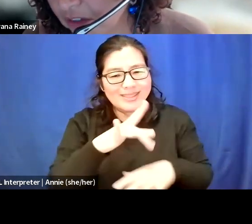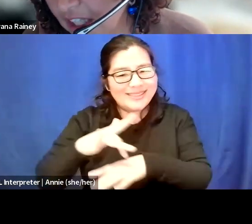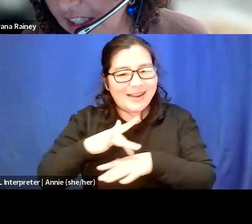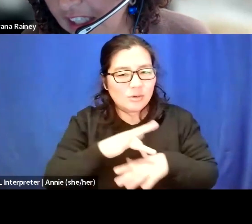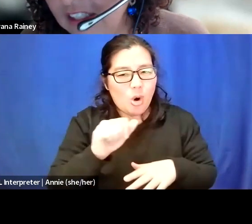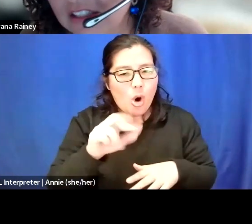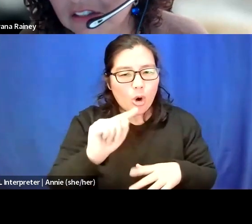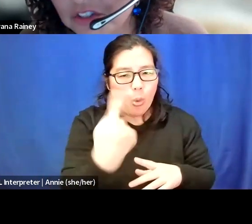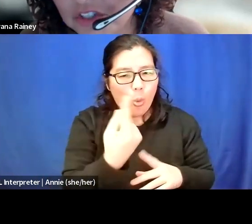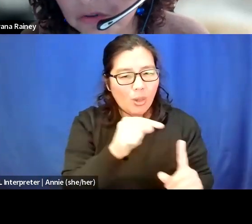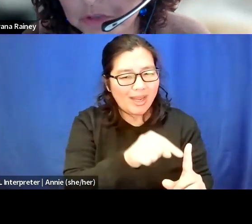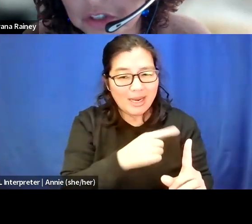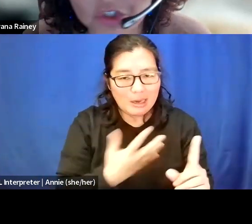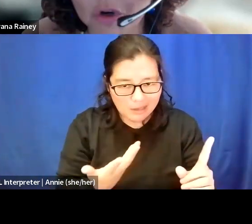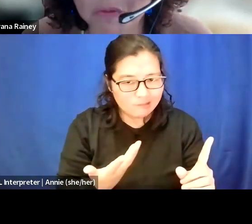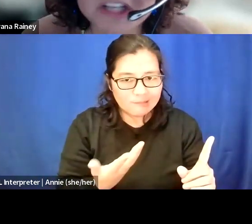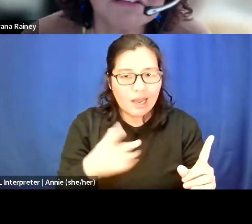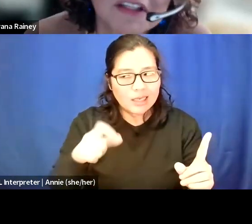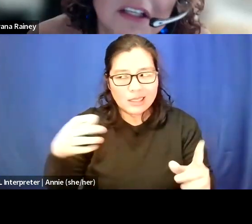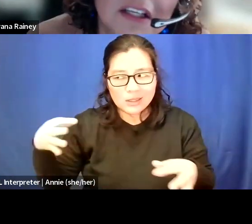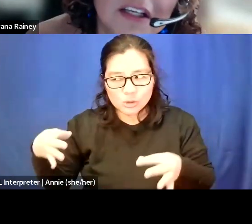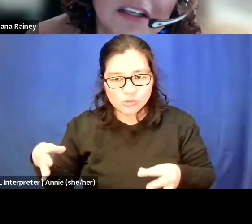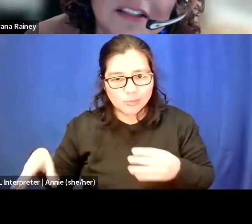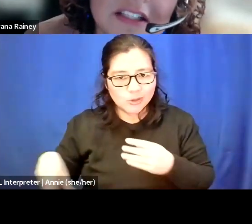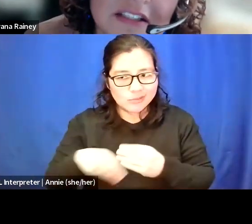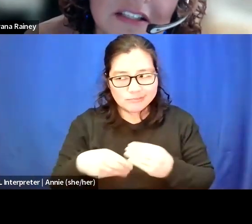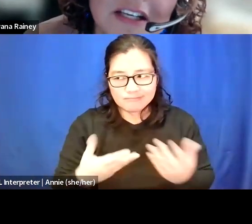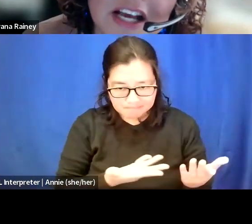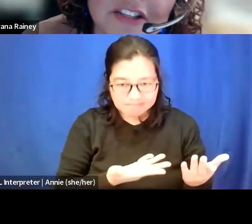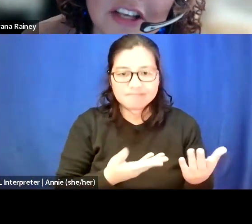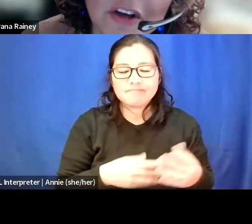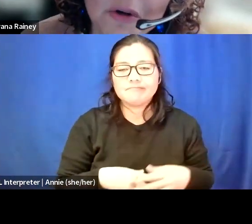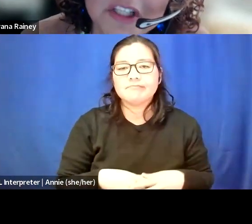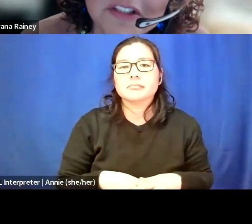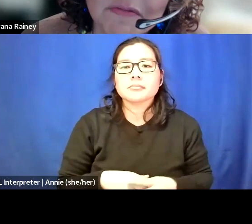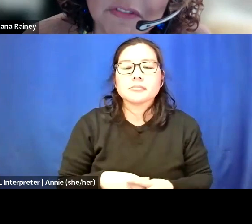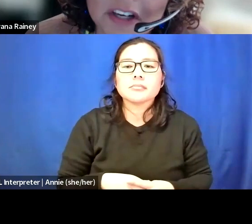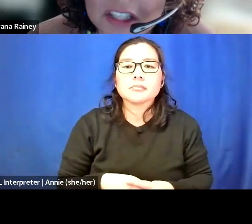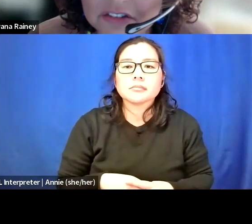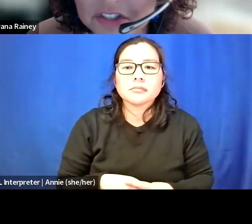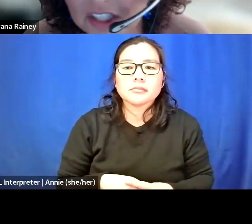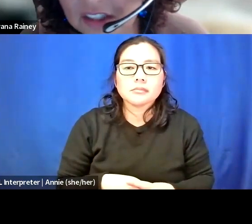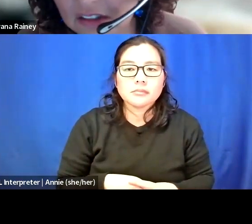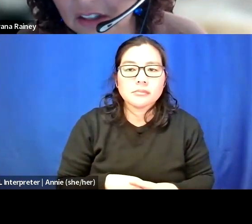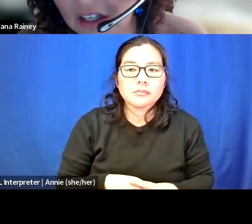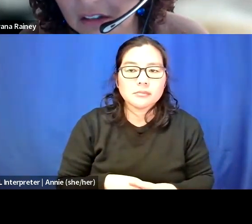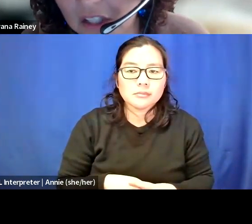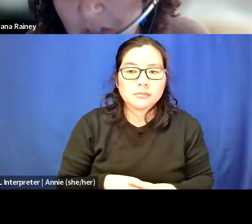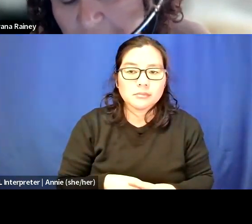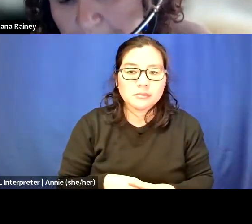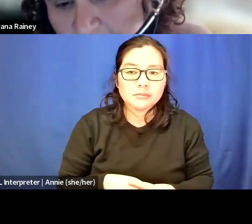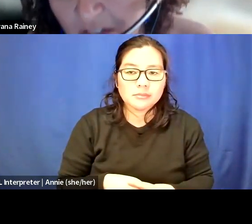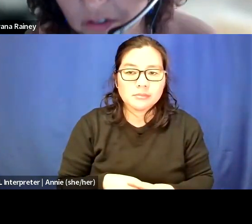itself. I need a description to go with it. So it's very interesting.